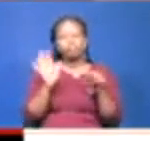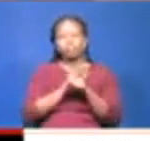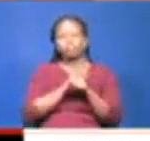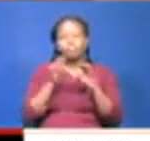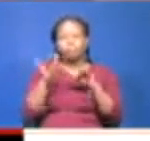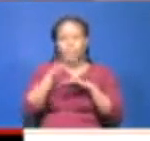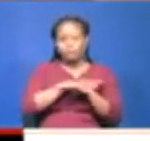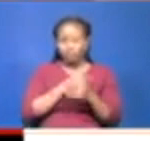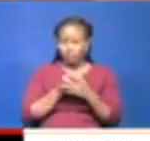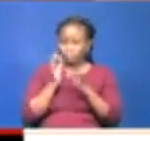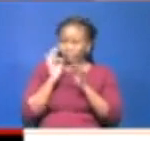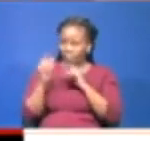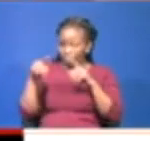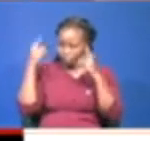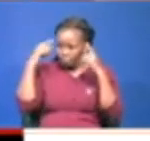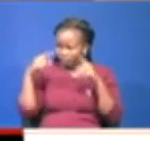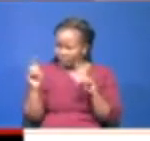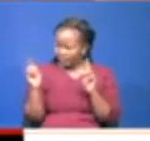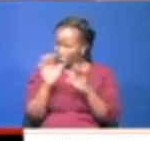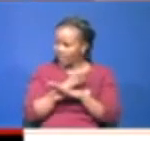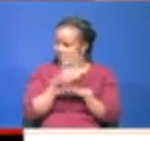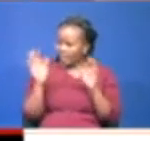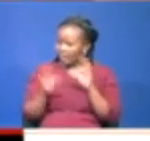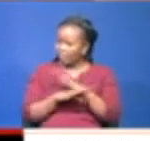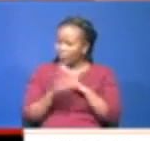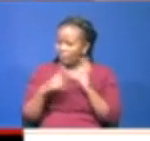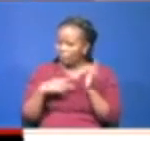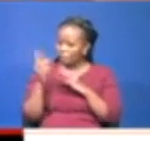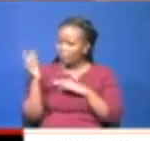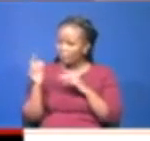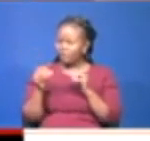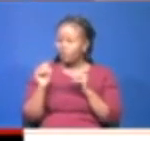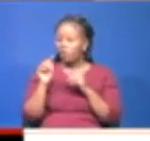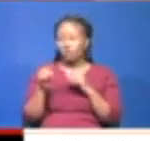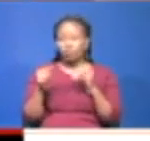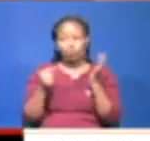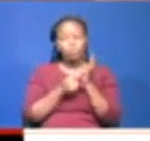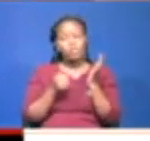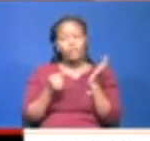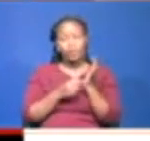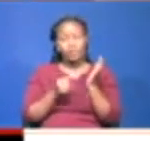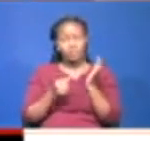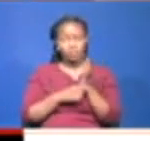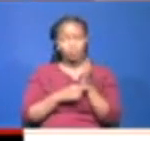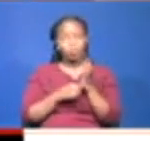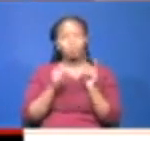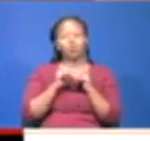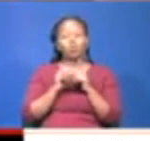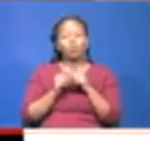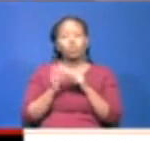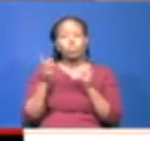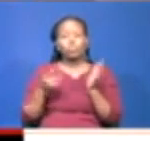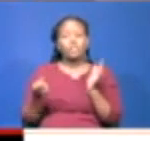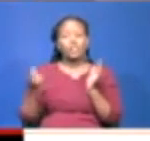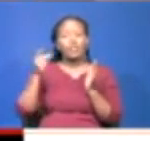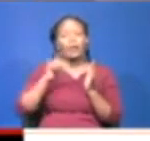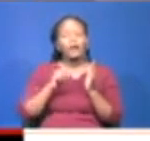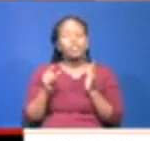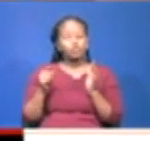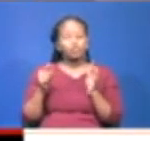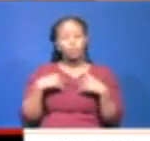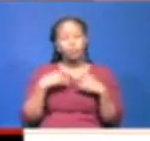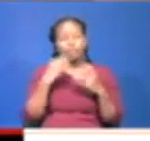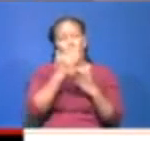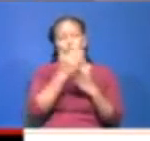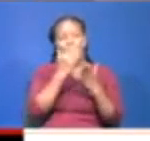it, everything's fully paid for. It will be digital. So those are some of the other unique pieces. And in addition to the digitally delivered program, there